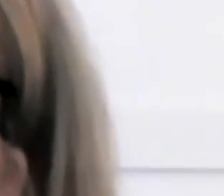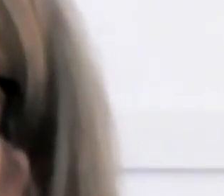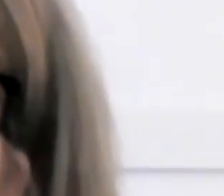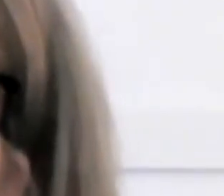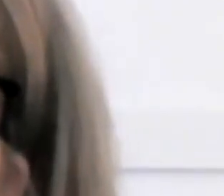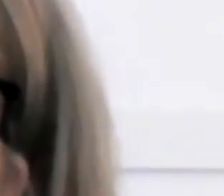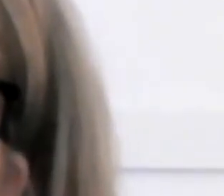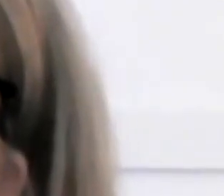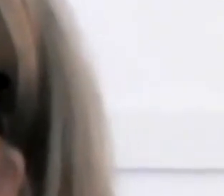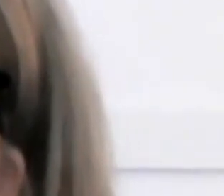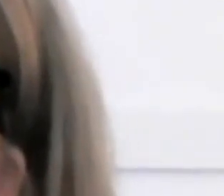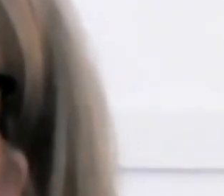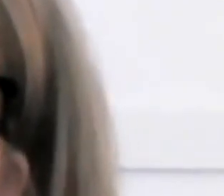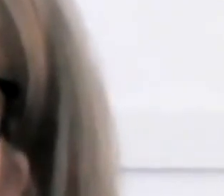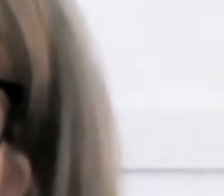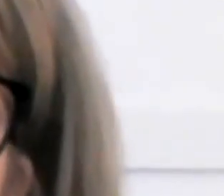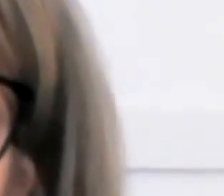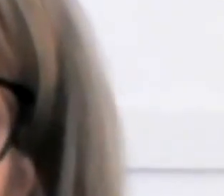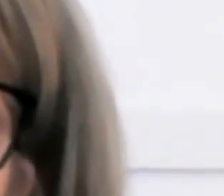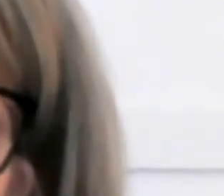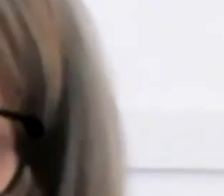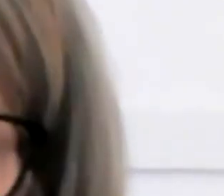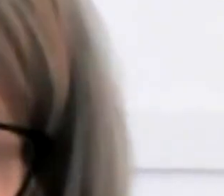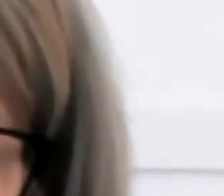space there for ourselves collectively.